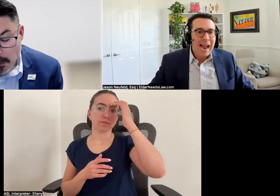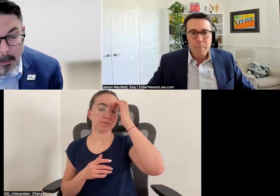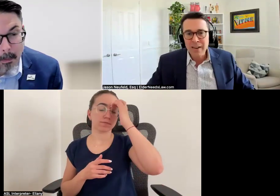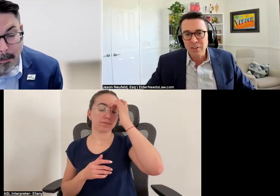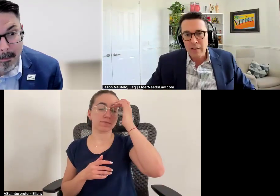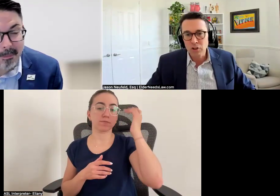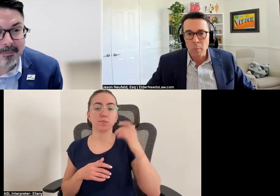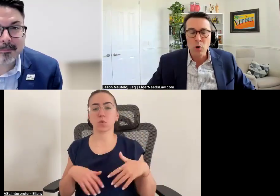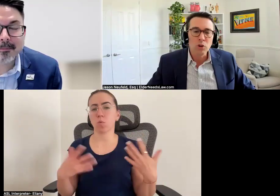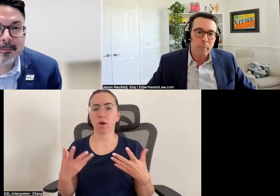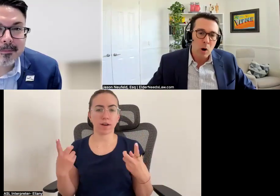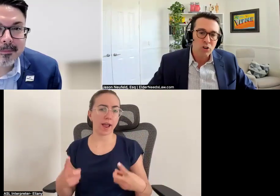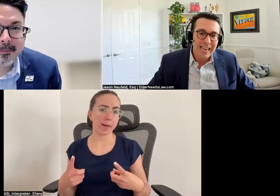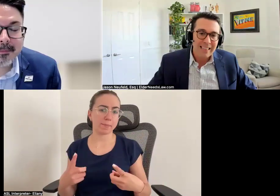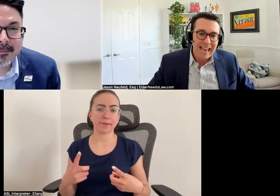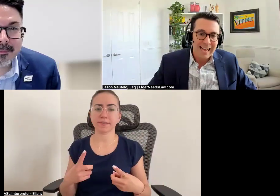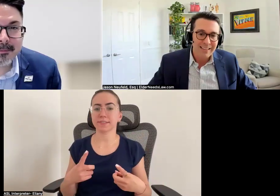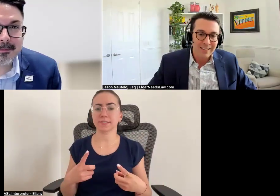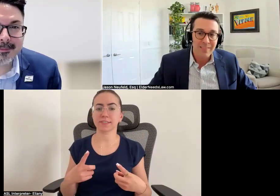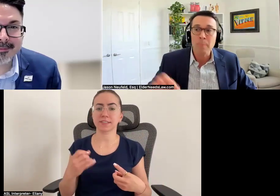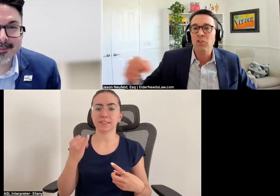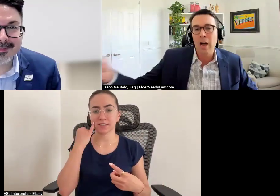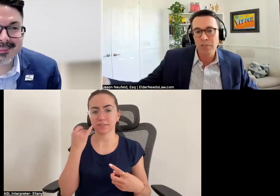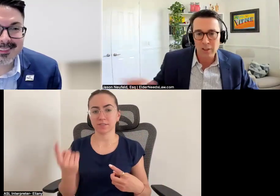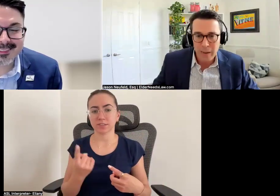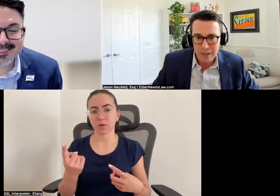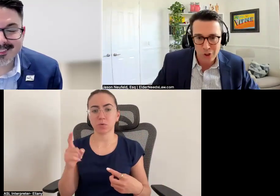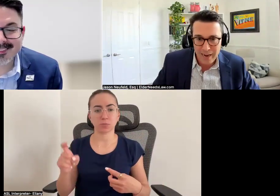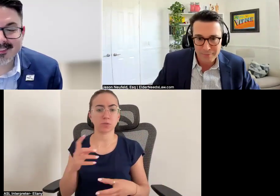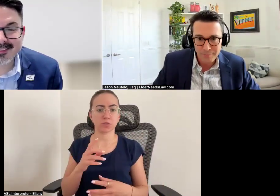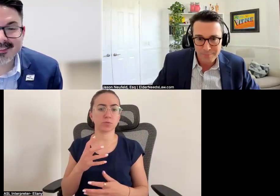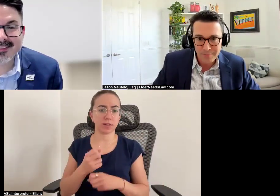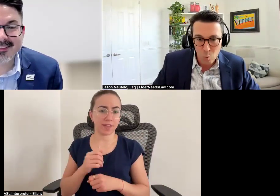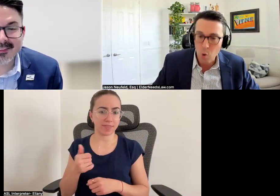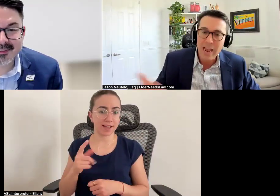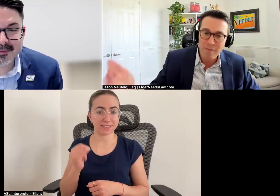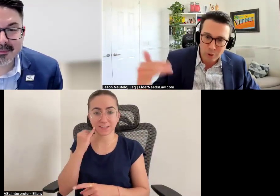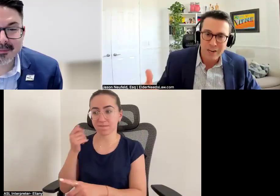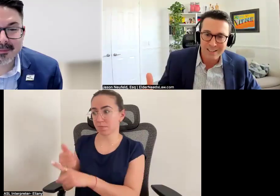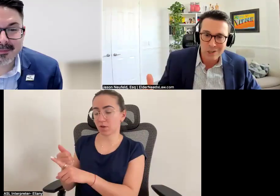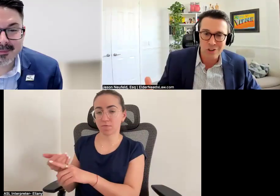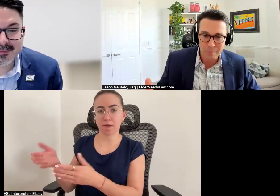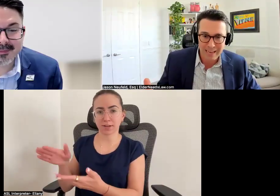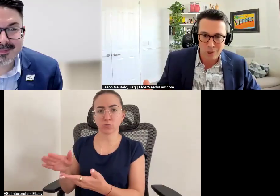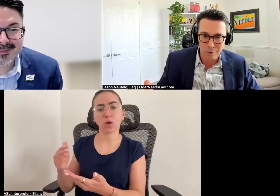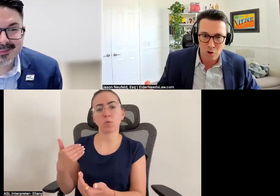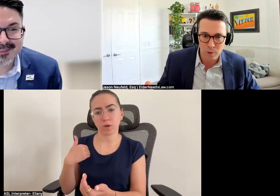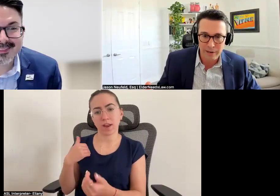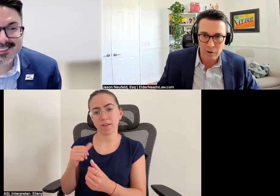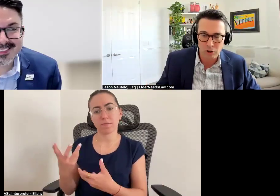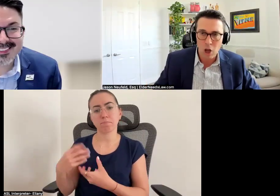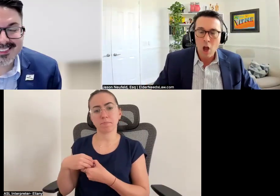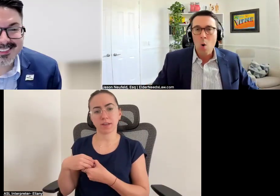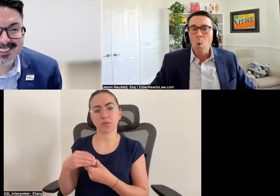What happens if someone who was supposed to get the assets themselves has passed away? Well, we have built-in contingency plans in our revocable